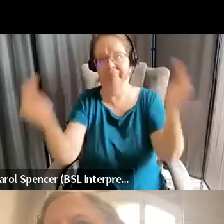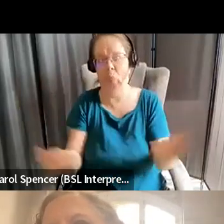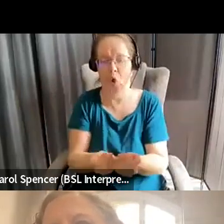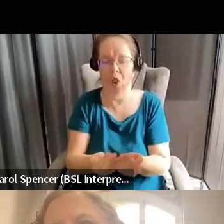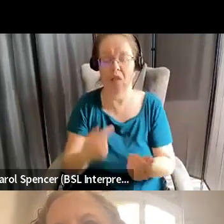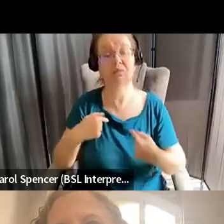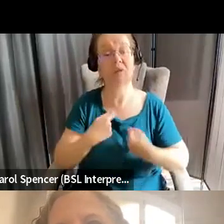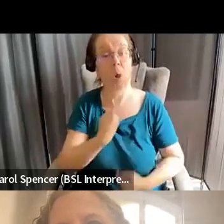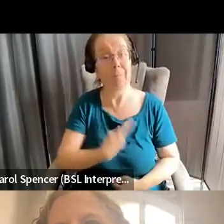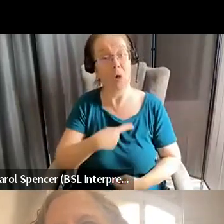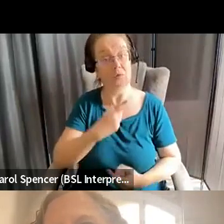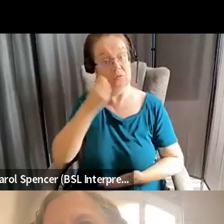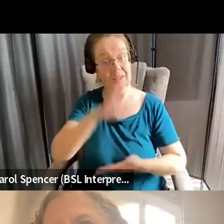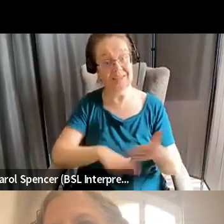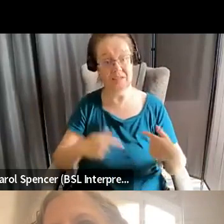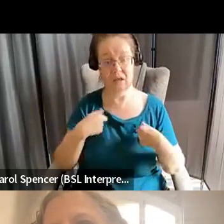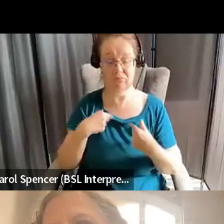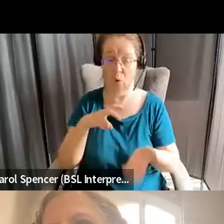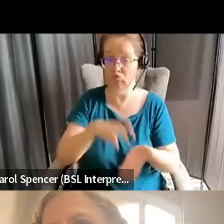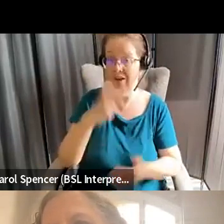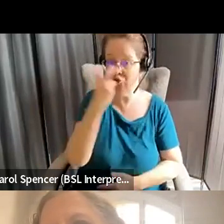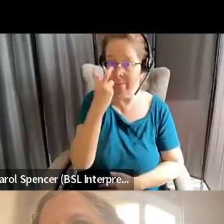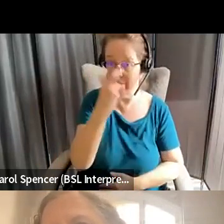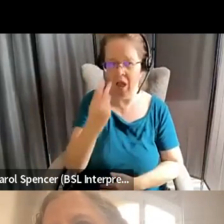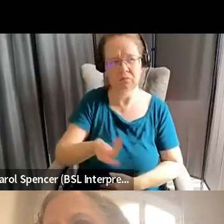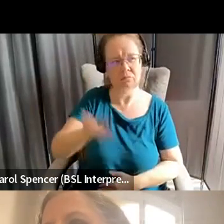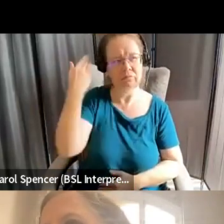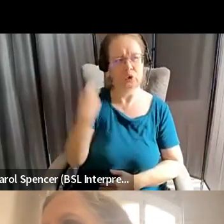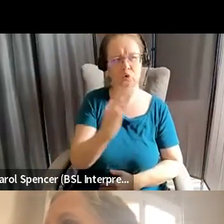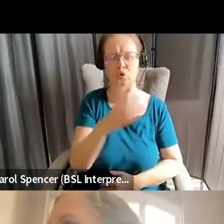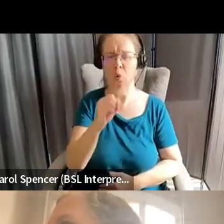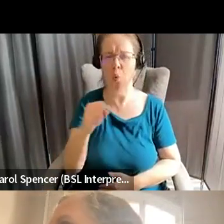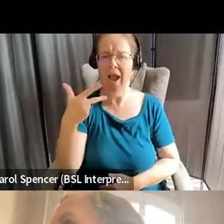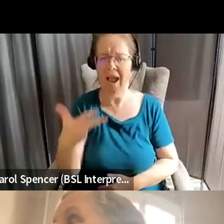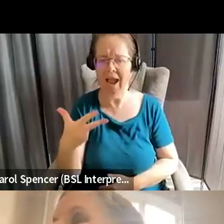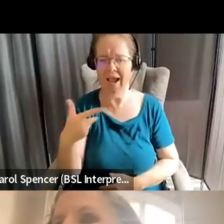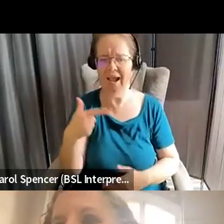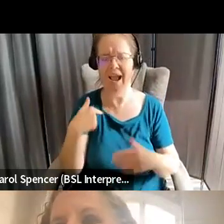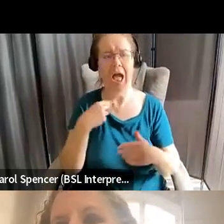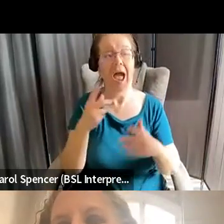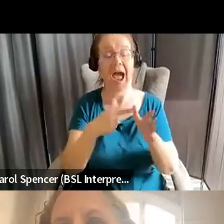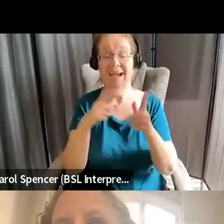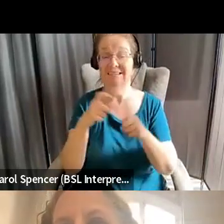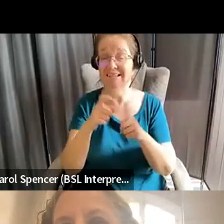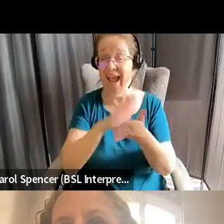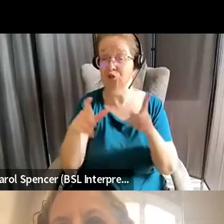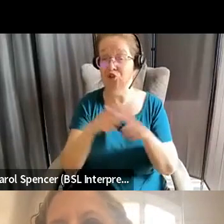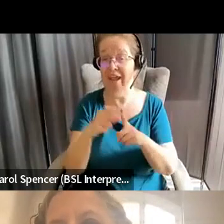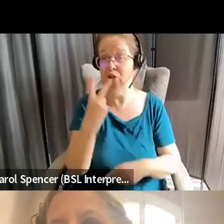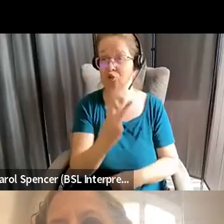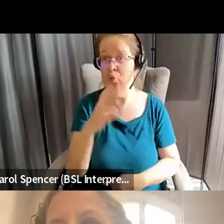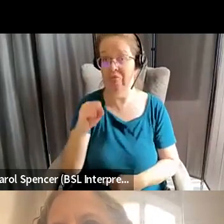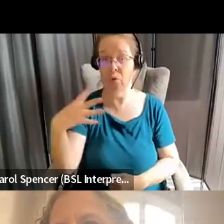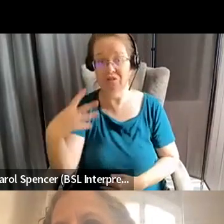personal experience, I registered blind back in 2008, and I was diagnosed with ADHD in 2009. So I live with